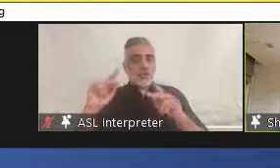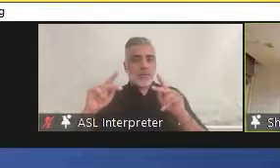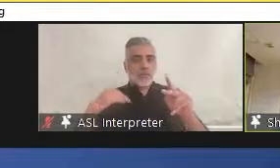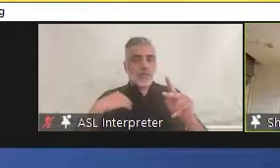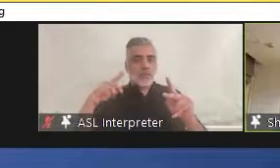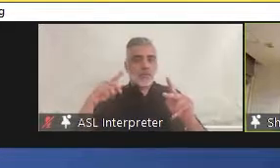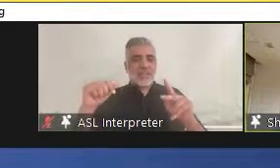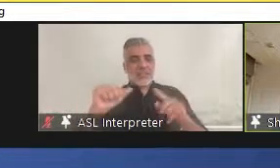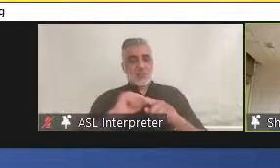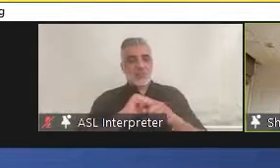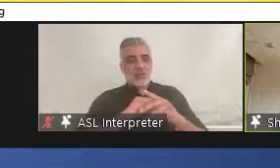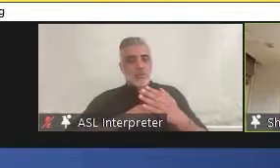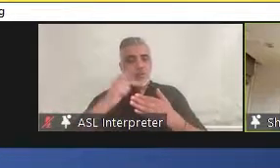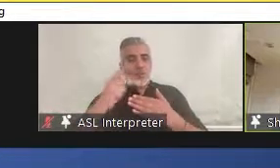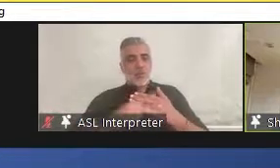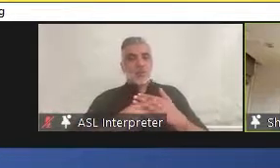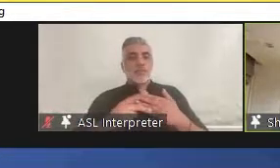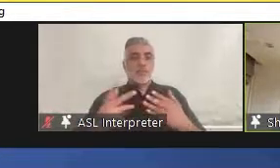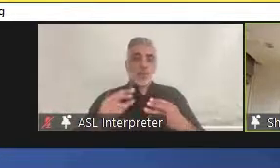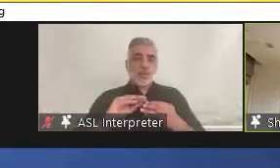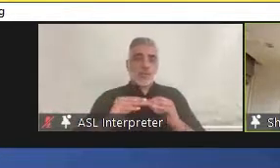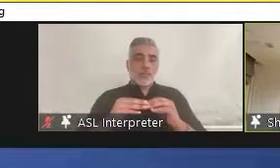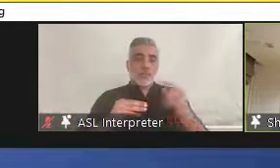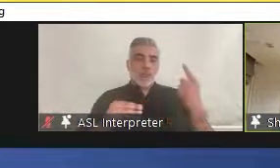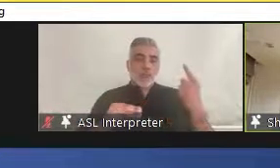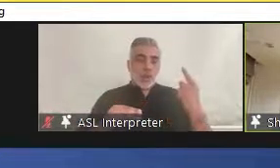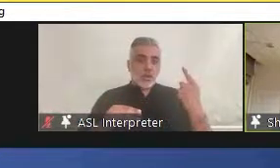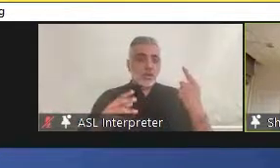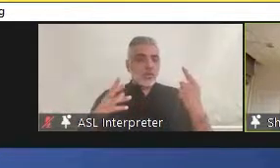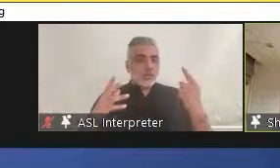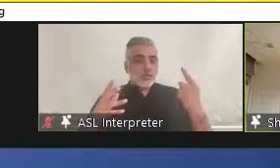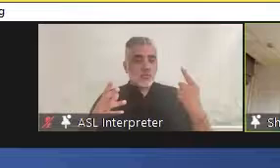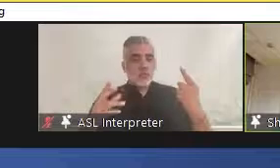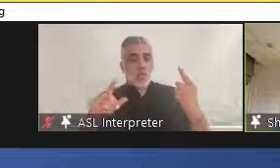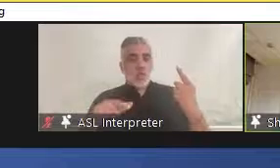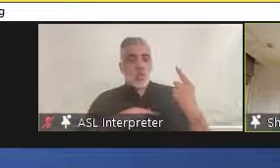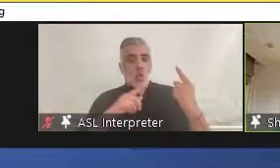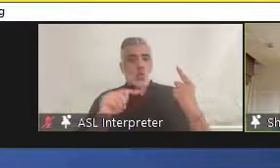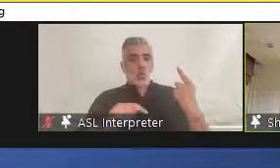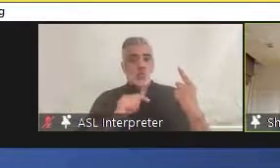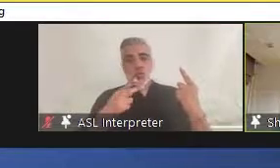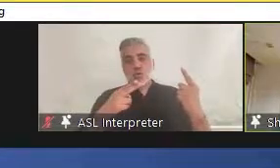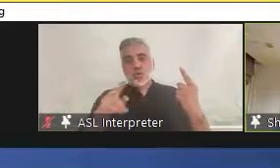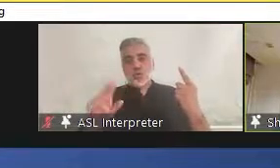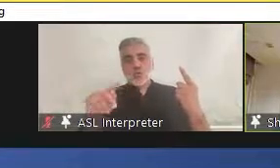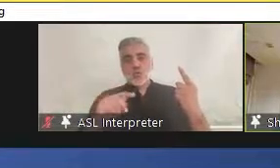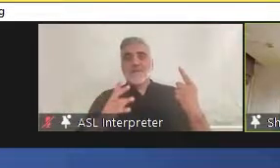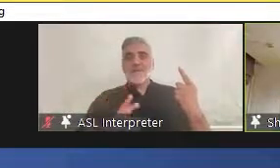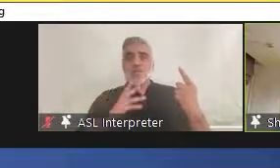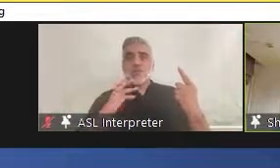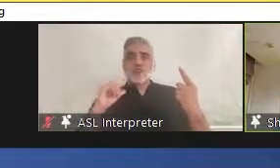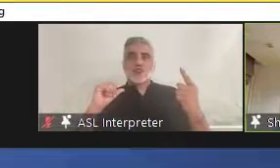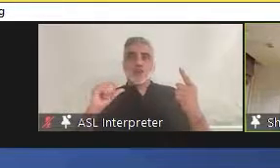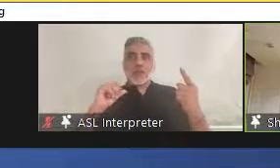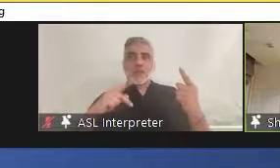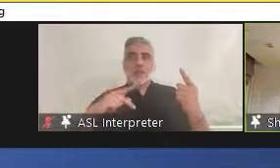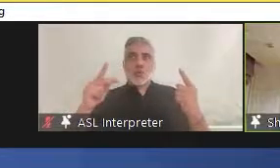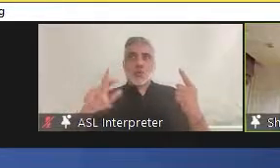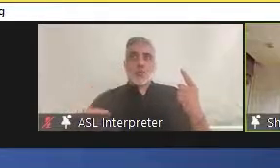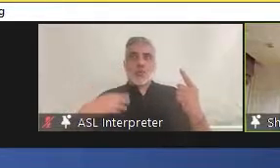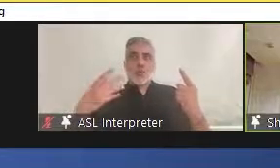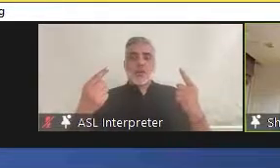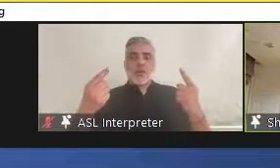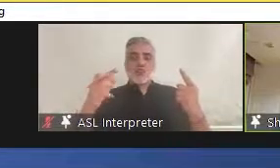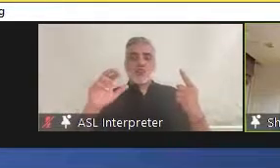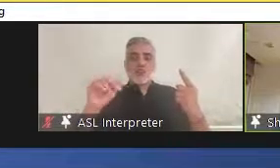training program. So the component number 1, actually we deal with the long-term and short-term formal training programs, and we provide grants to the